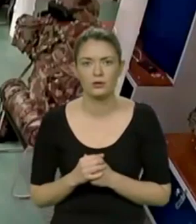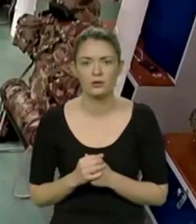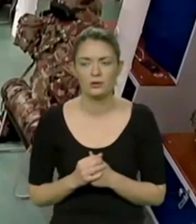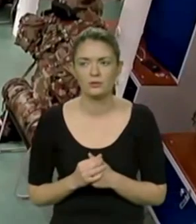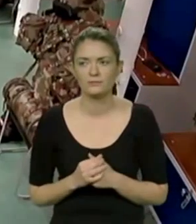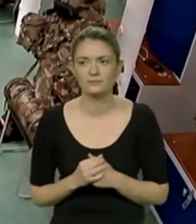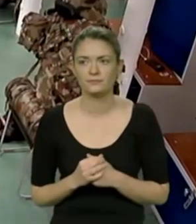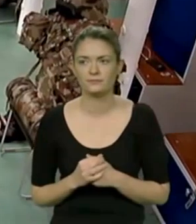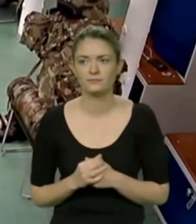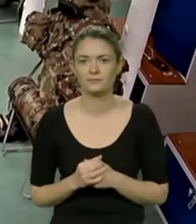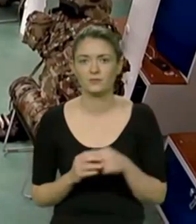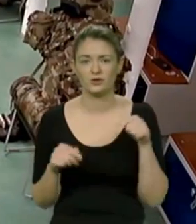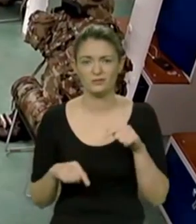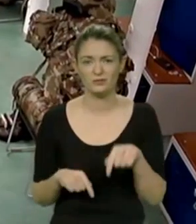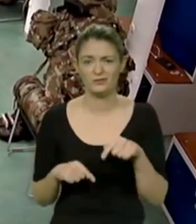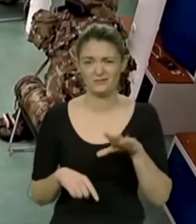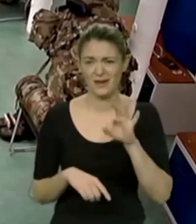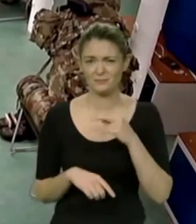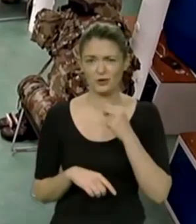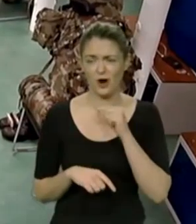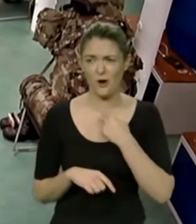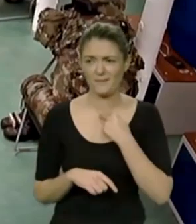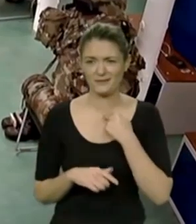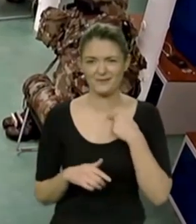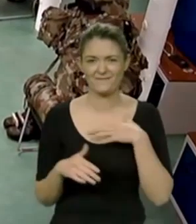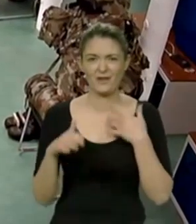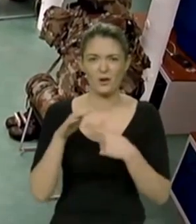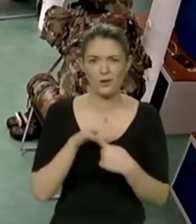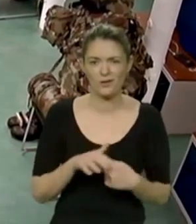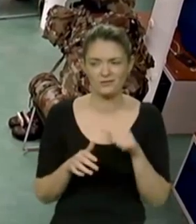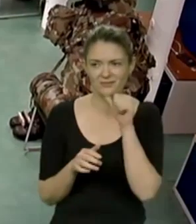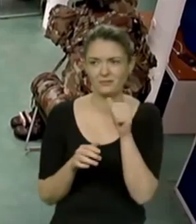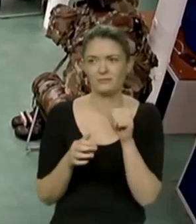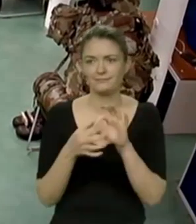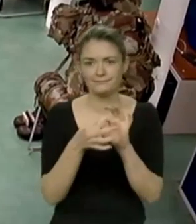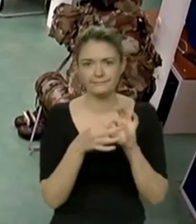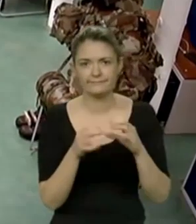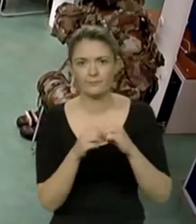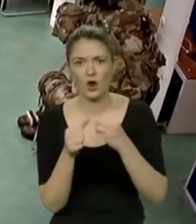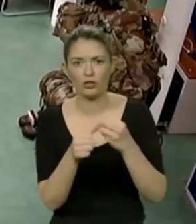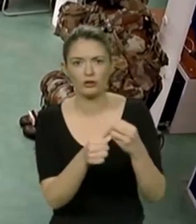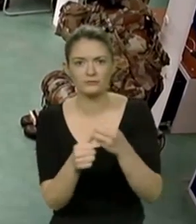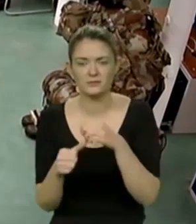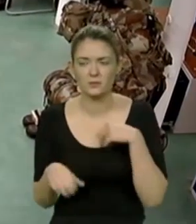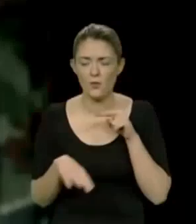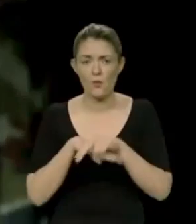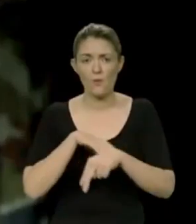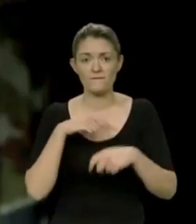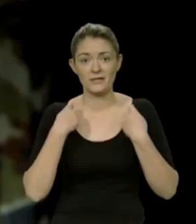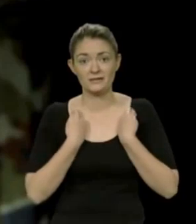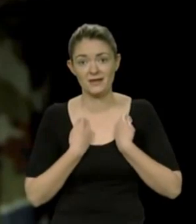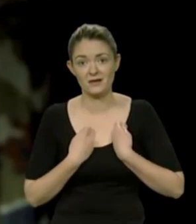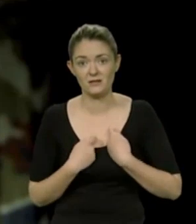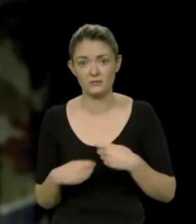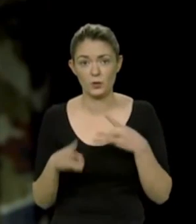this. Today I got a bit upset, like I was just feeling a bit low, so just not really like interacting with anyone. I'm overtired now all the